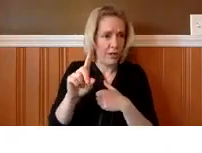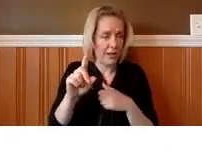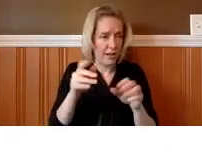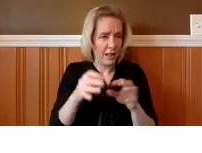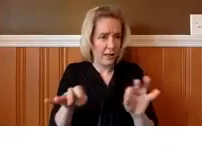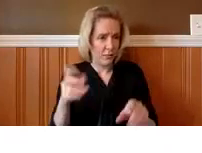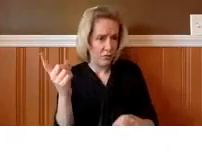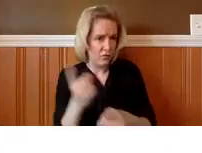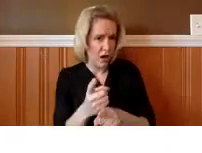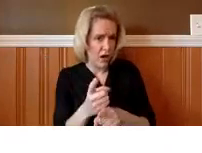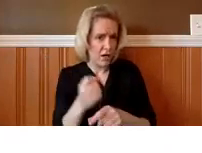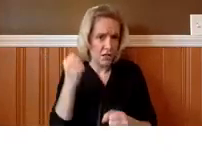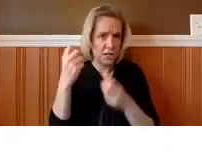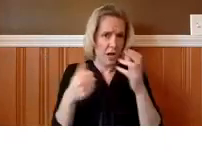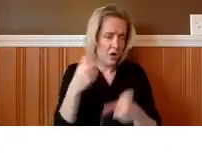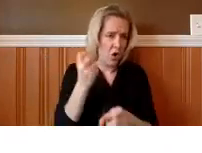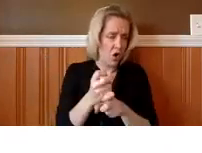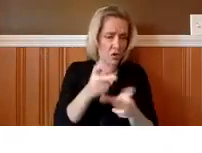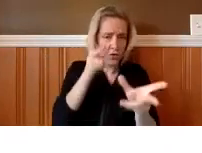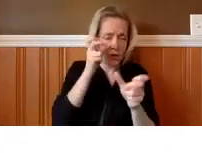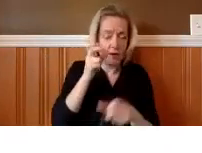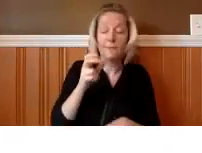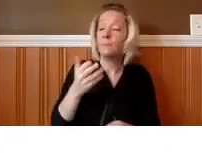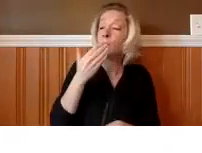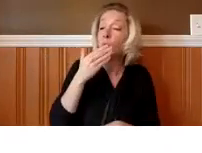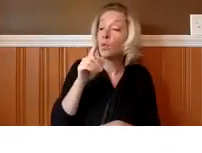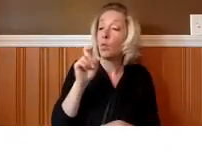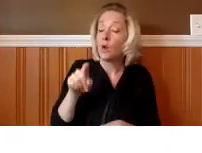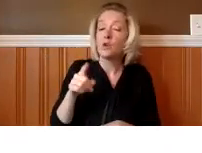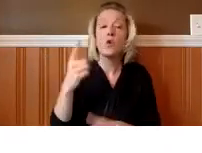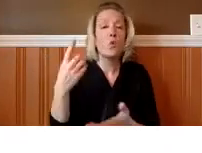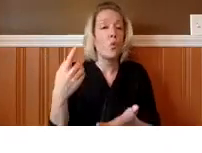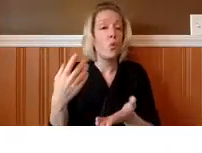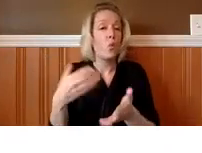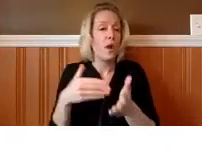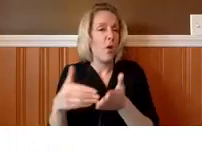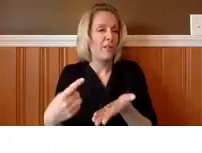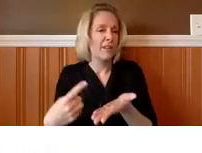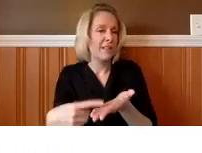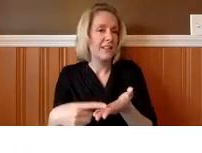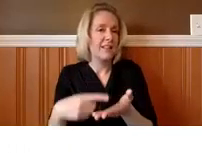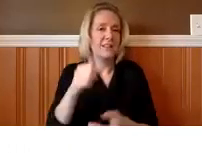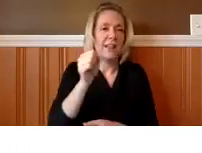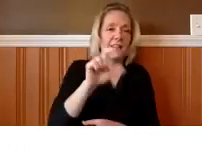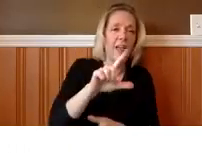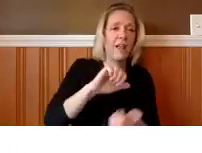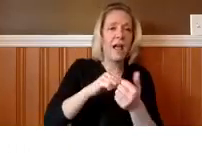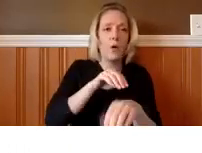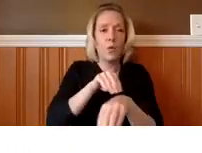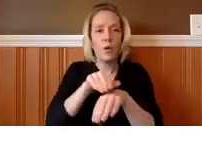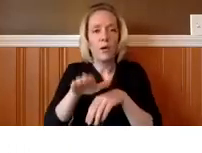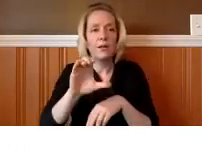So this is a great question. And Jen and I talk a lot about ASL and CVI. And